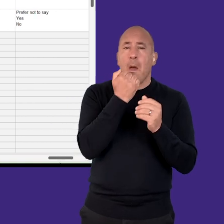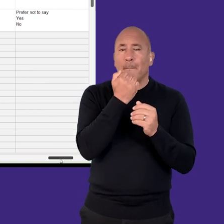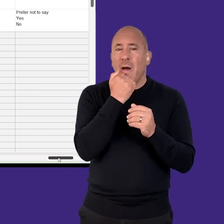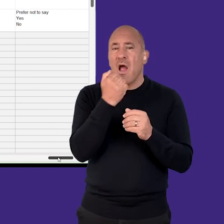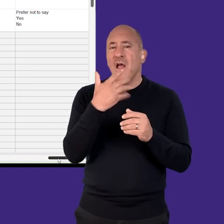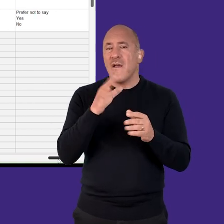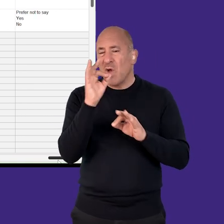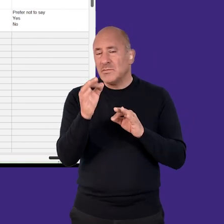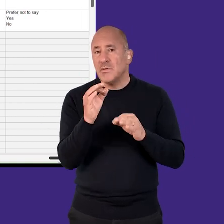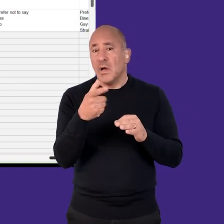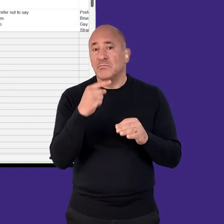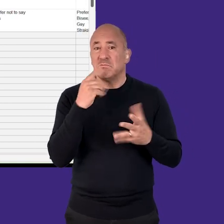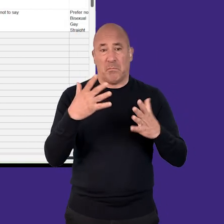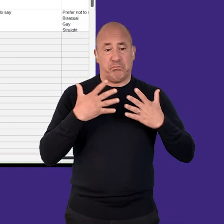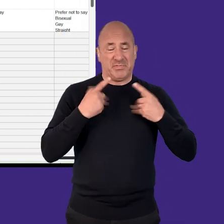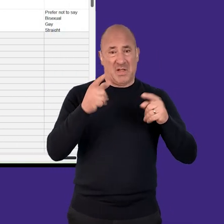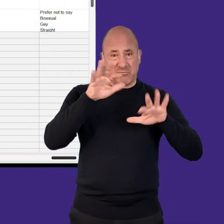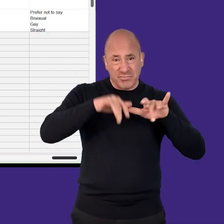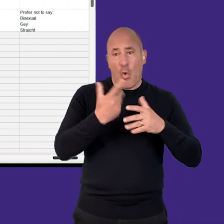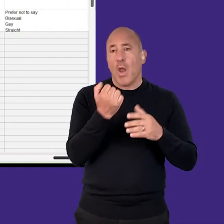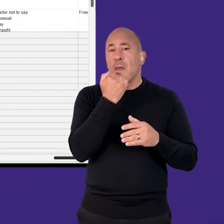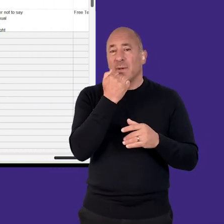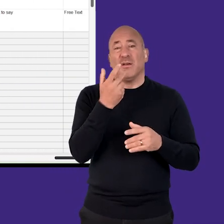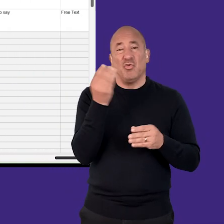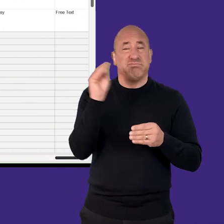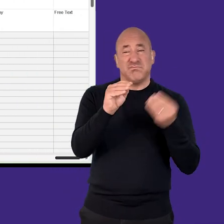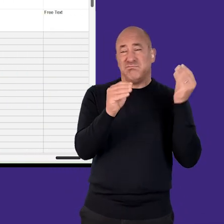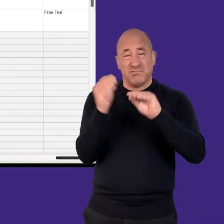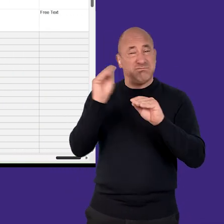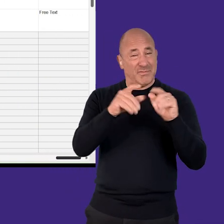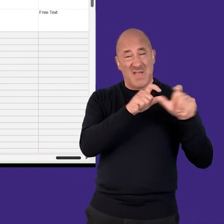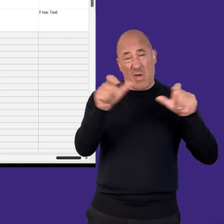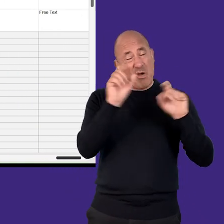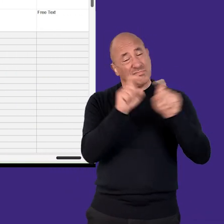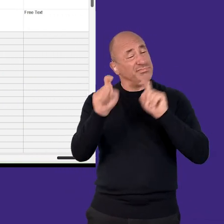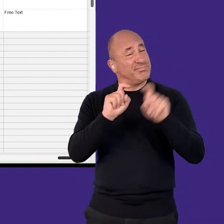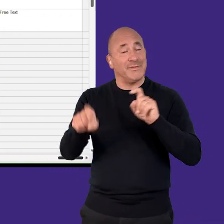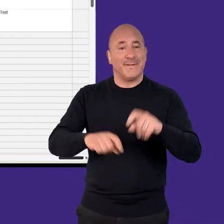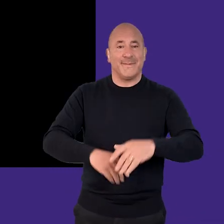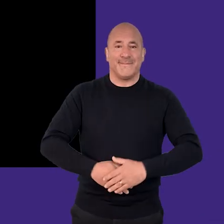menus or entering values where the question is marked as free text or numeric.